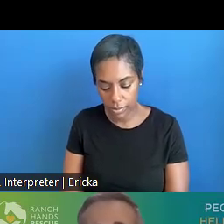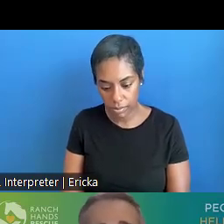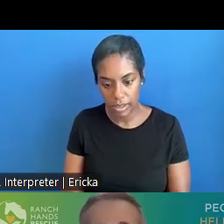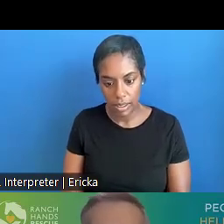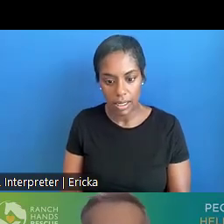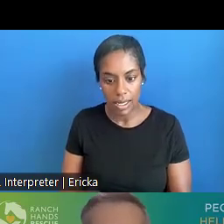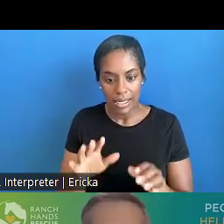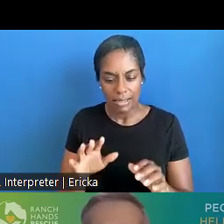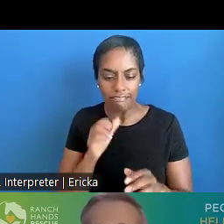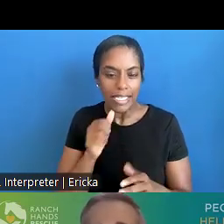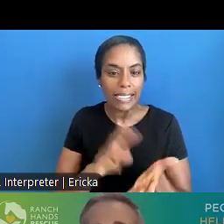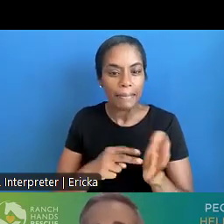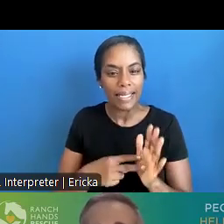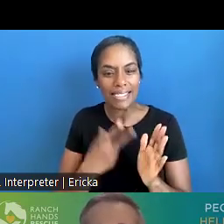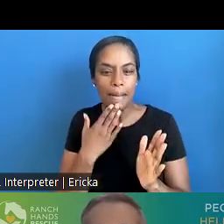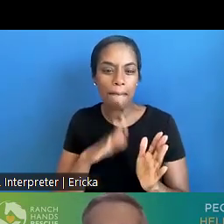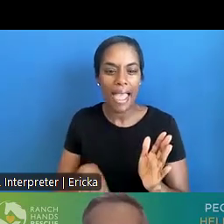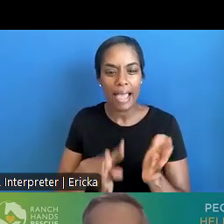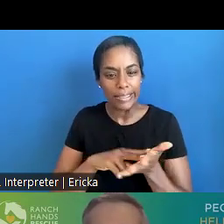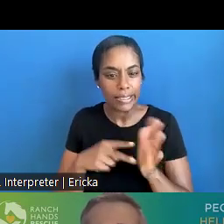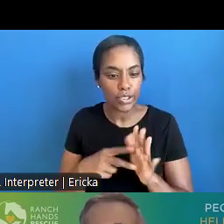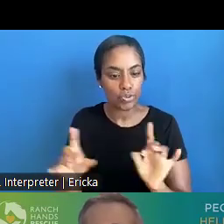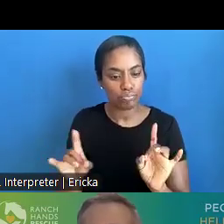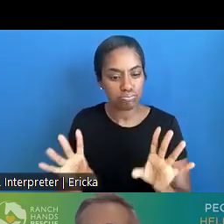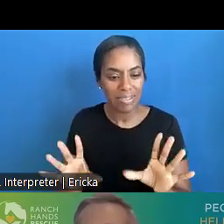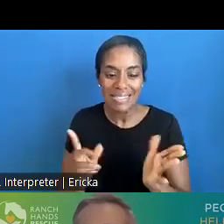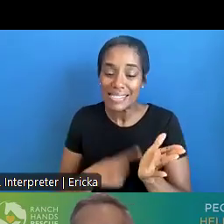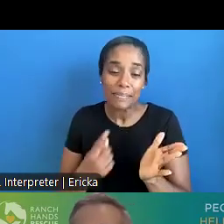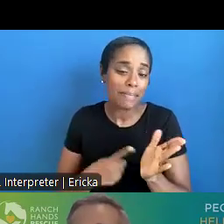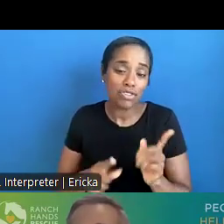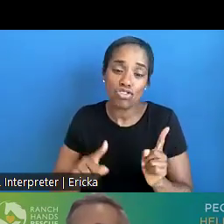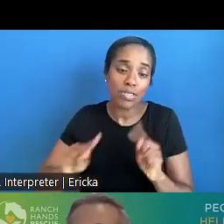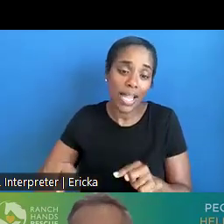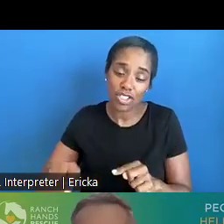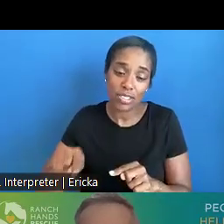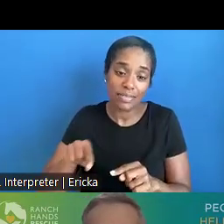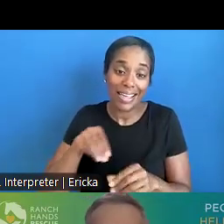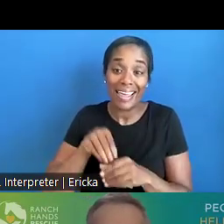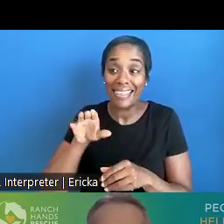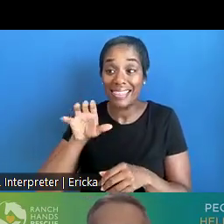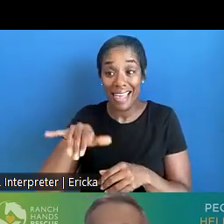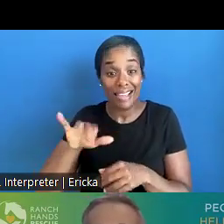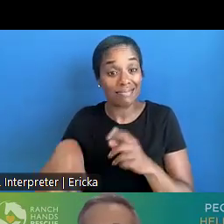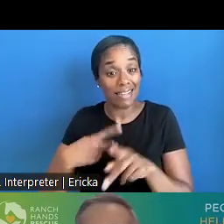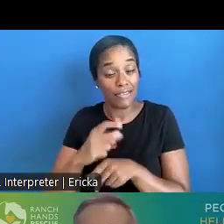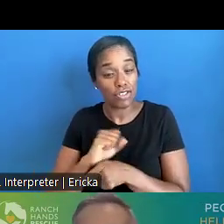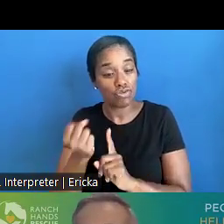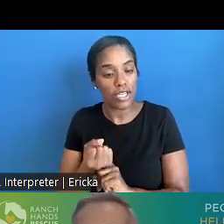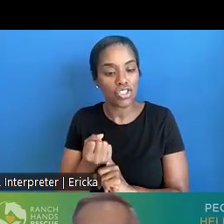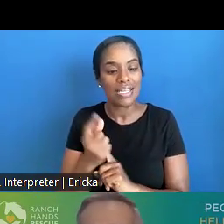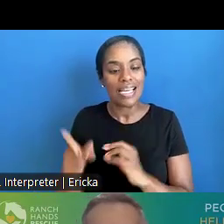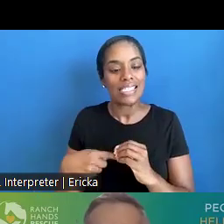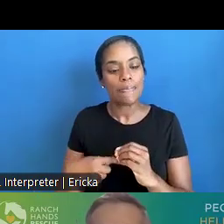gut reaction. And in those cases, it requires teaching a more adaptive response and a calm,